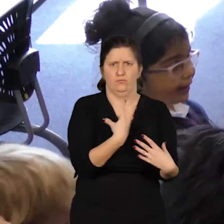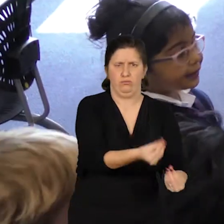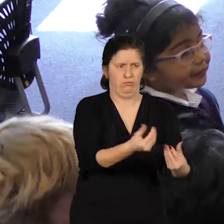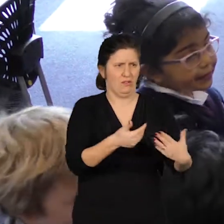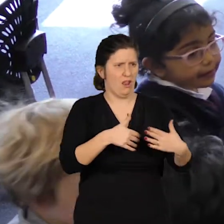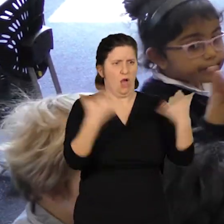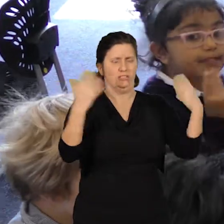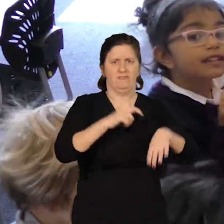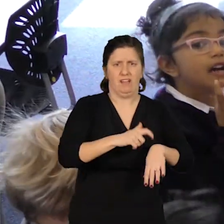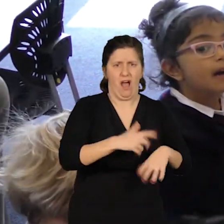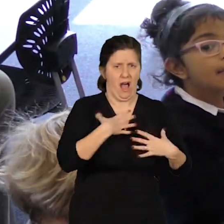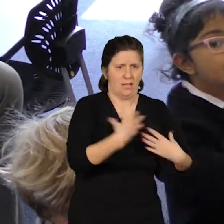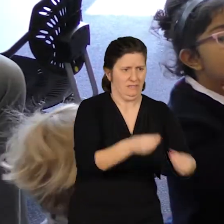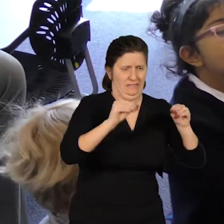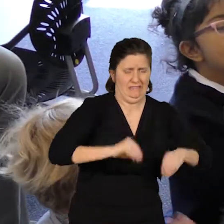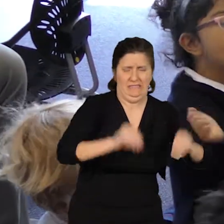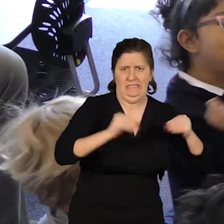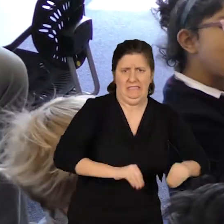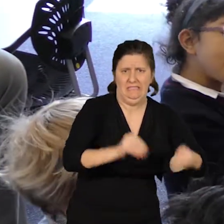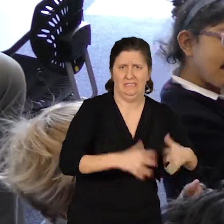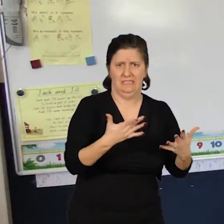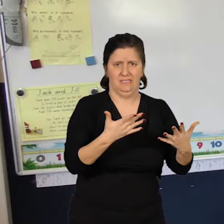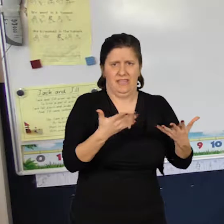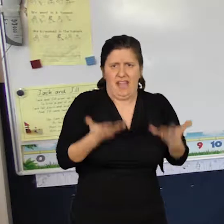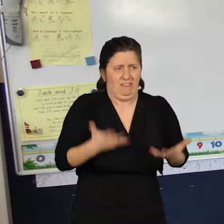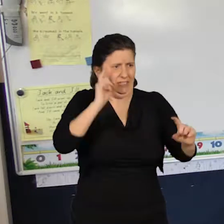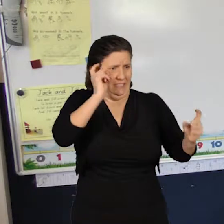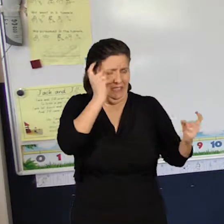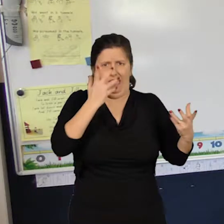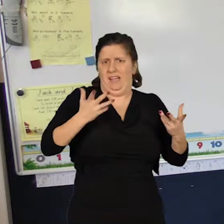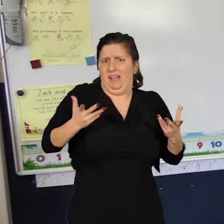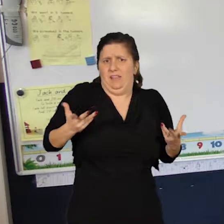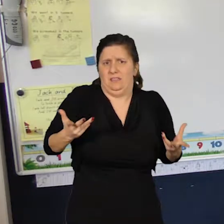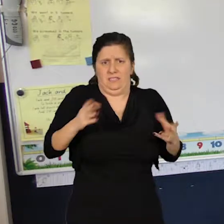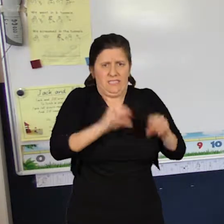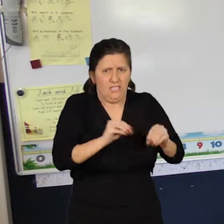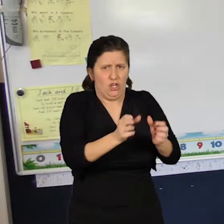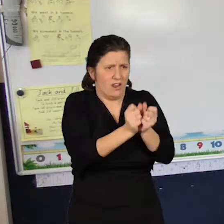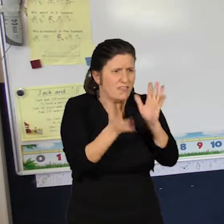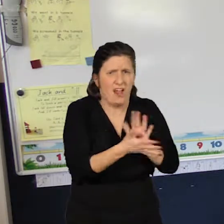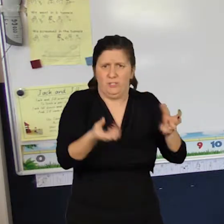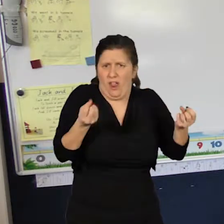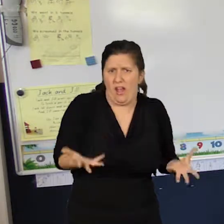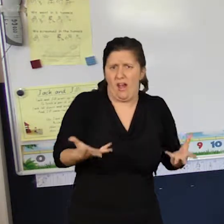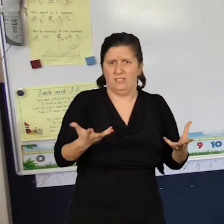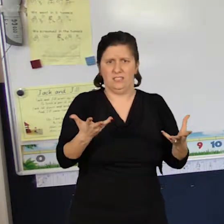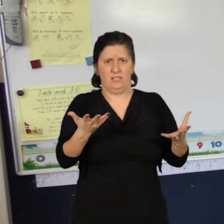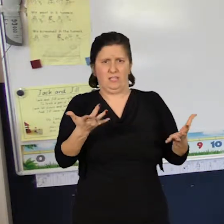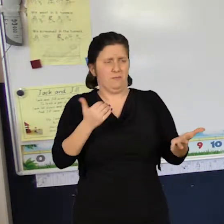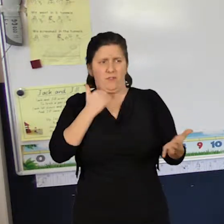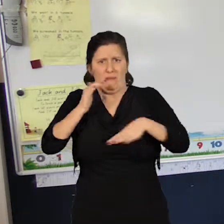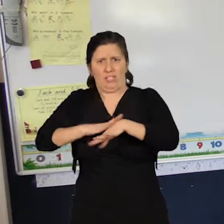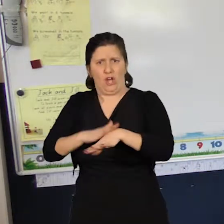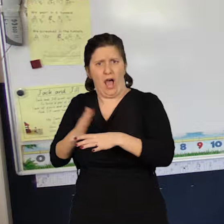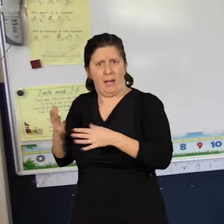learning sign language. Would parents be concerned that too much of the time was spent learning sign